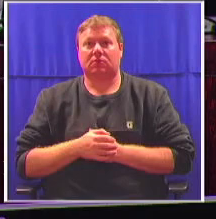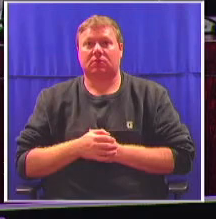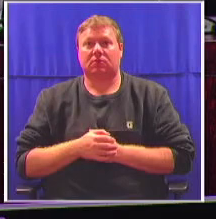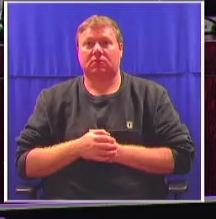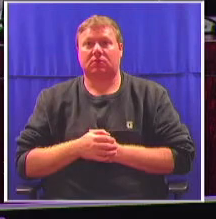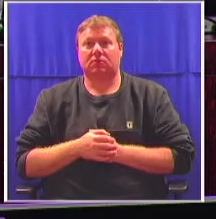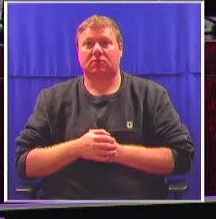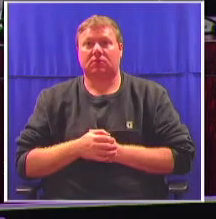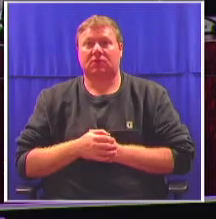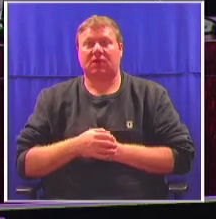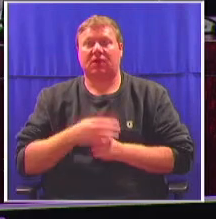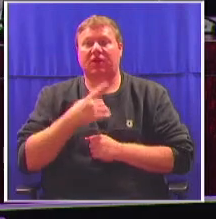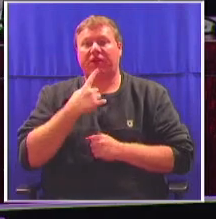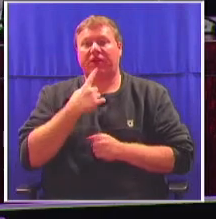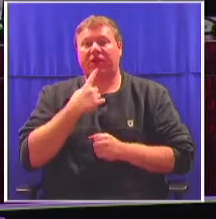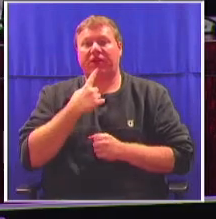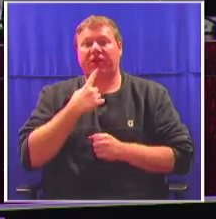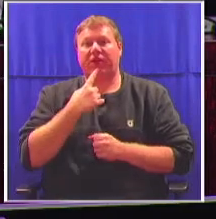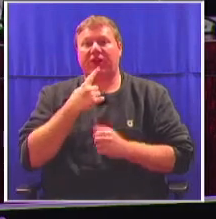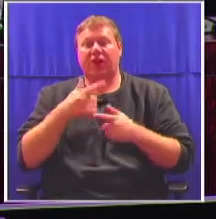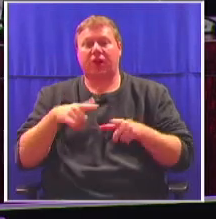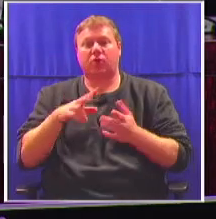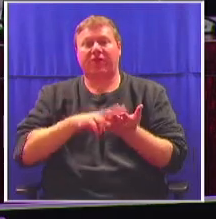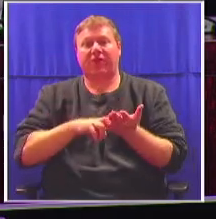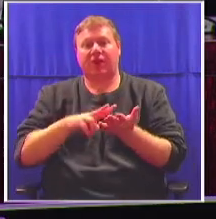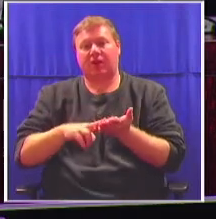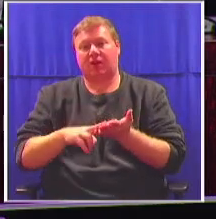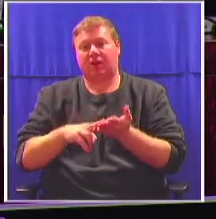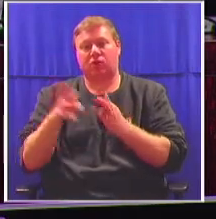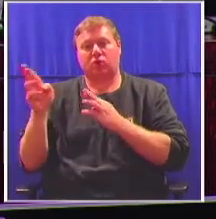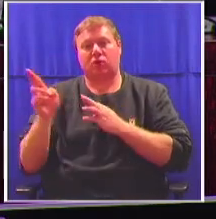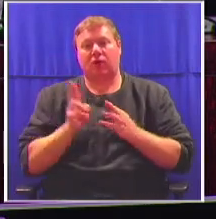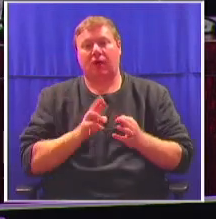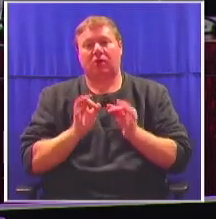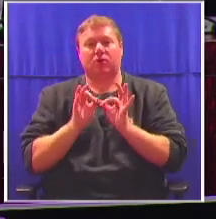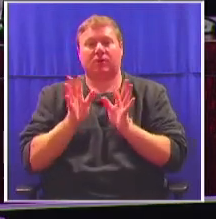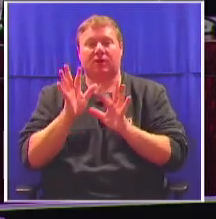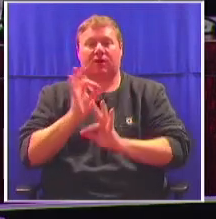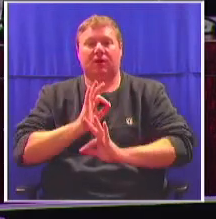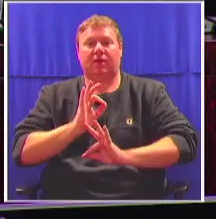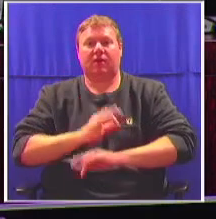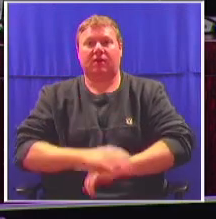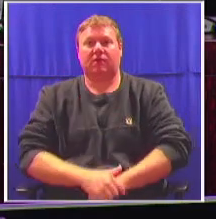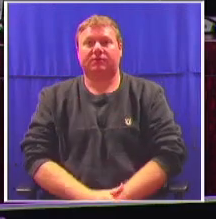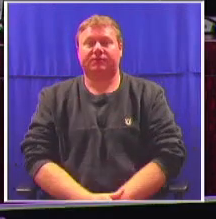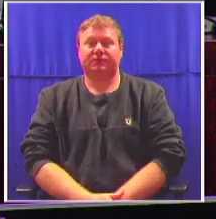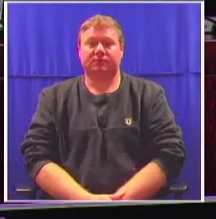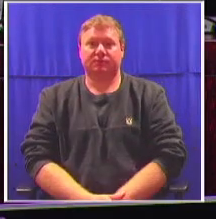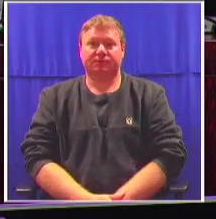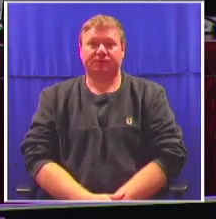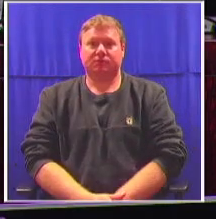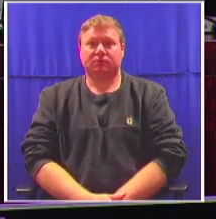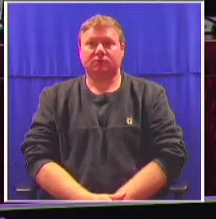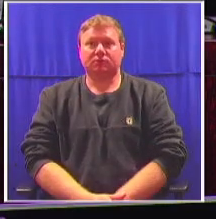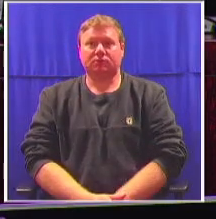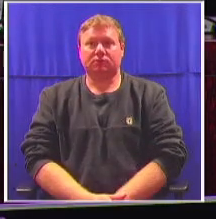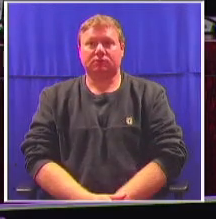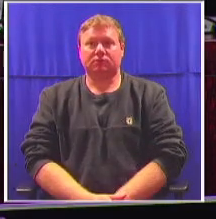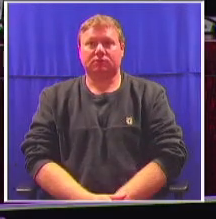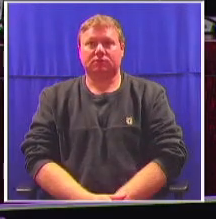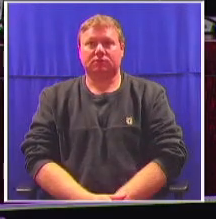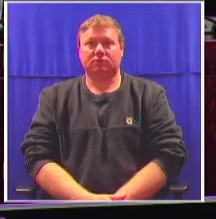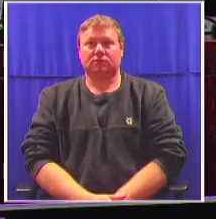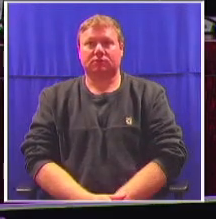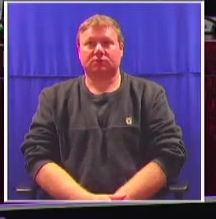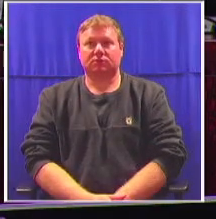grant ena e batho ka bongata ba e bitsang 350 hore e ka